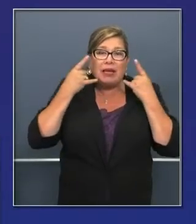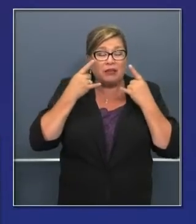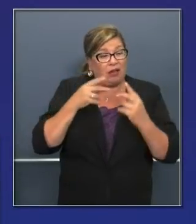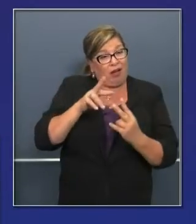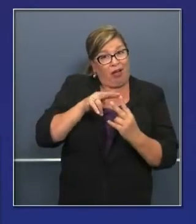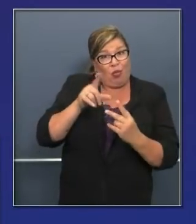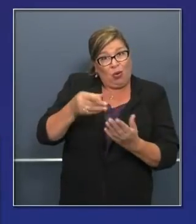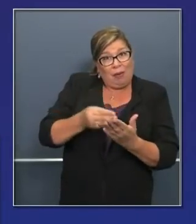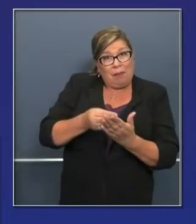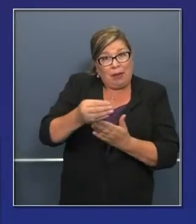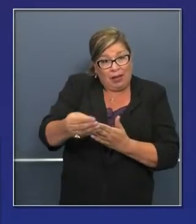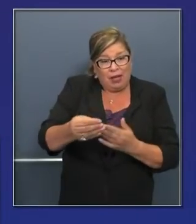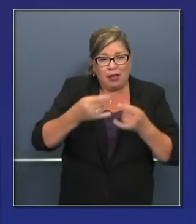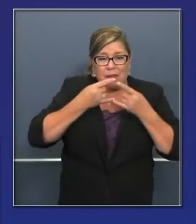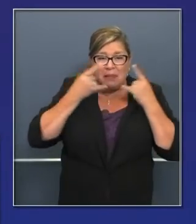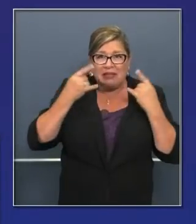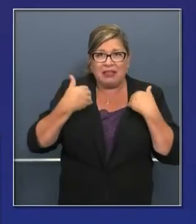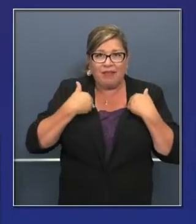website,